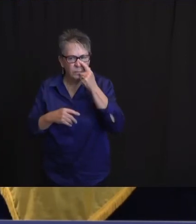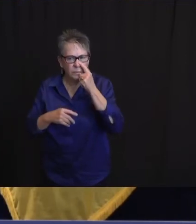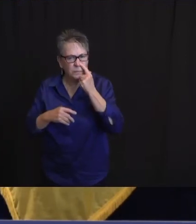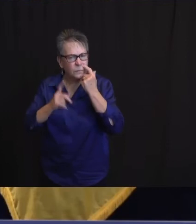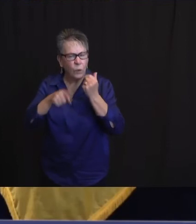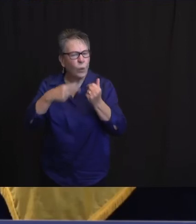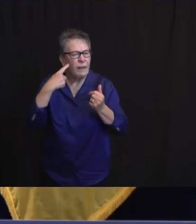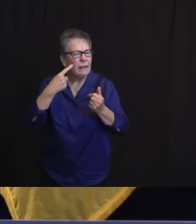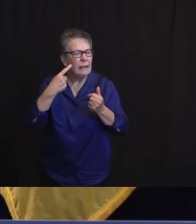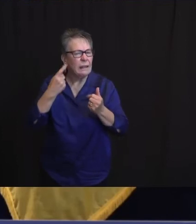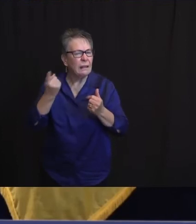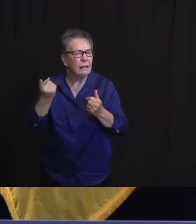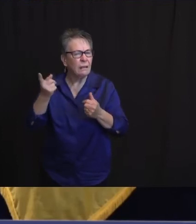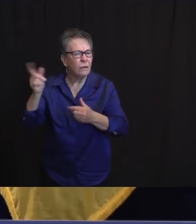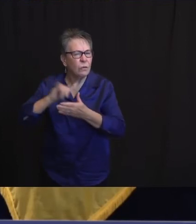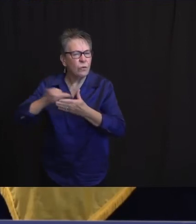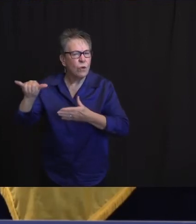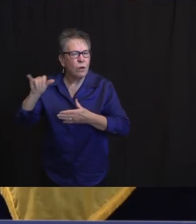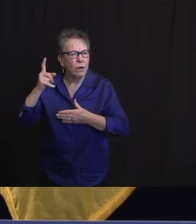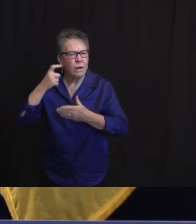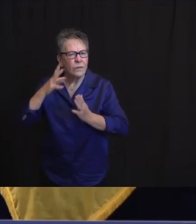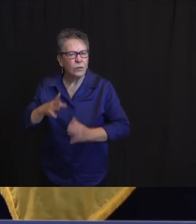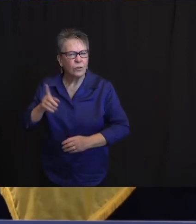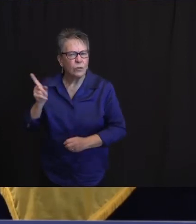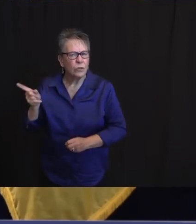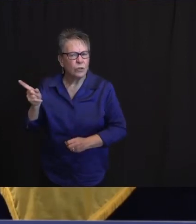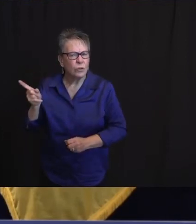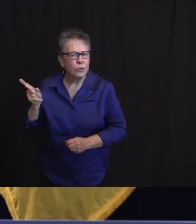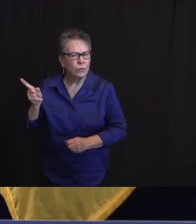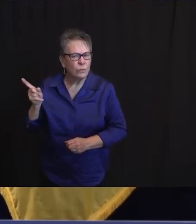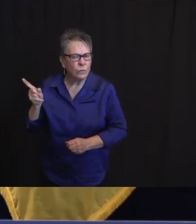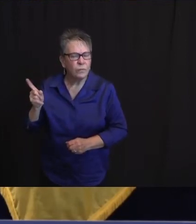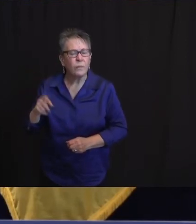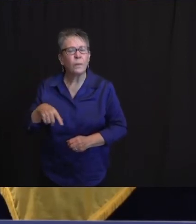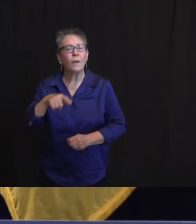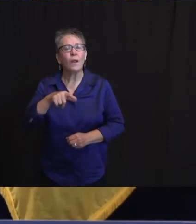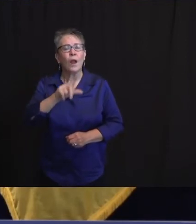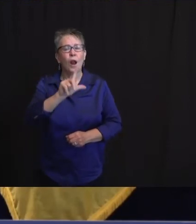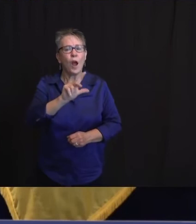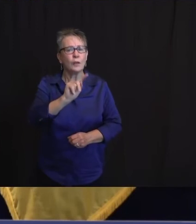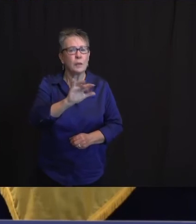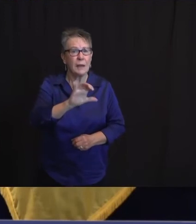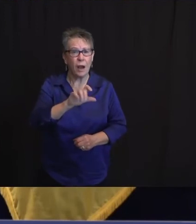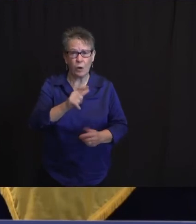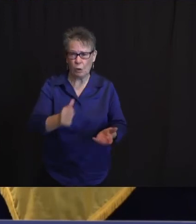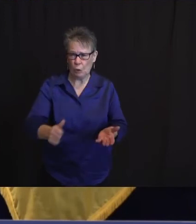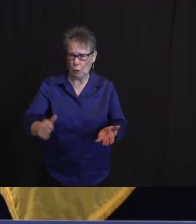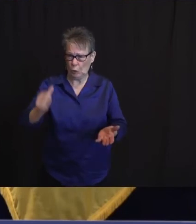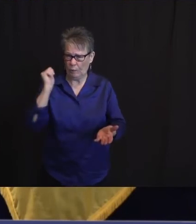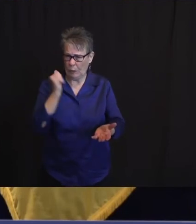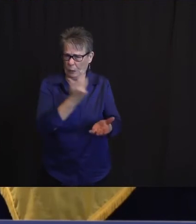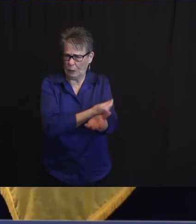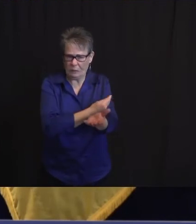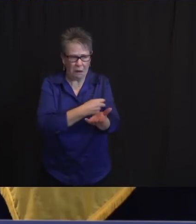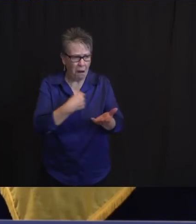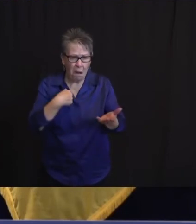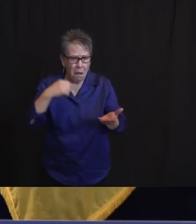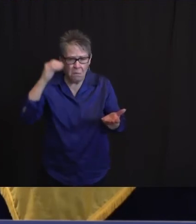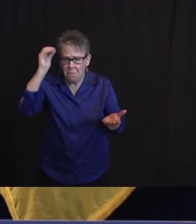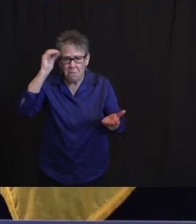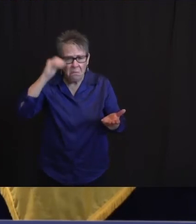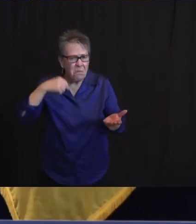I've not heard of long-term care resistance. I don't know if Judy or Ed have. I've not heard. I read the same